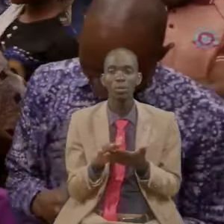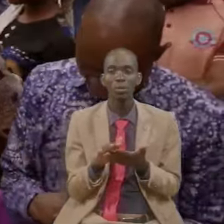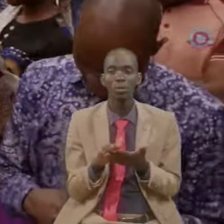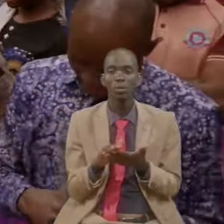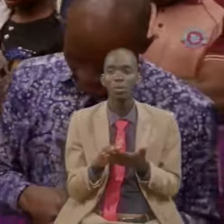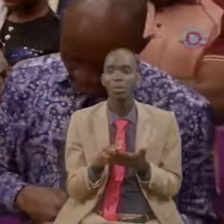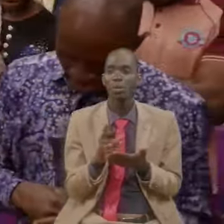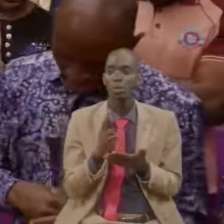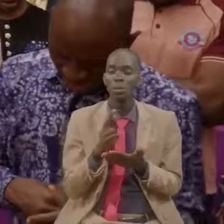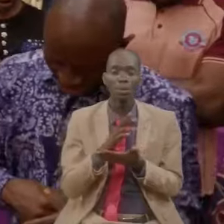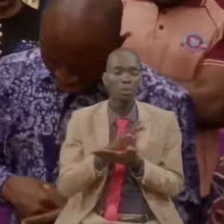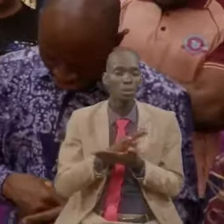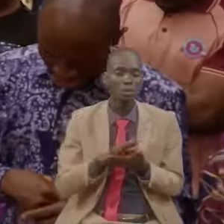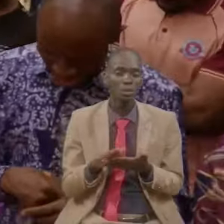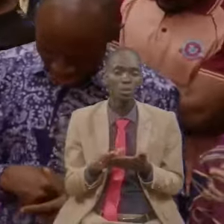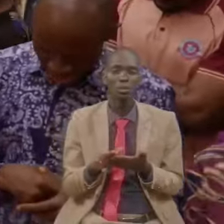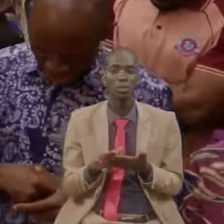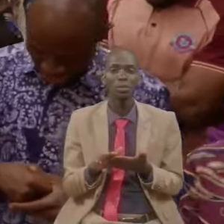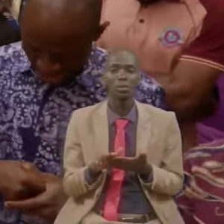righteous.